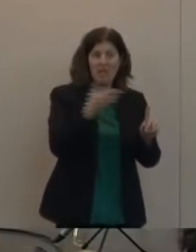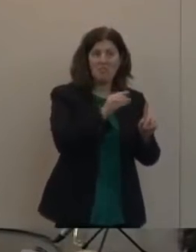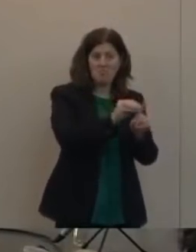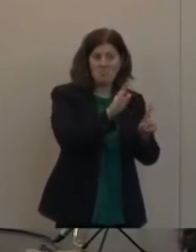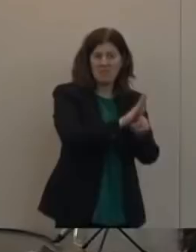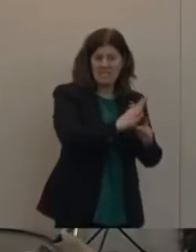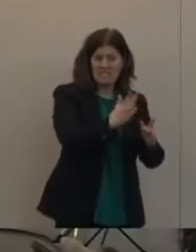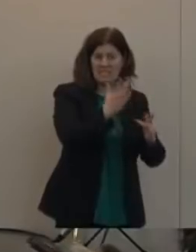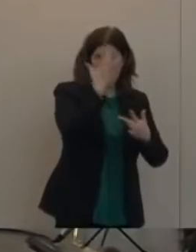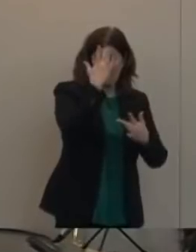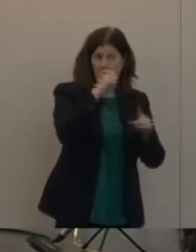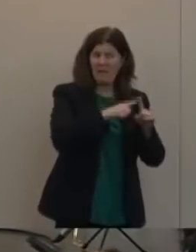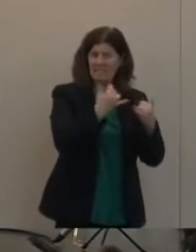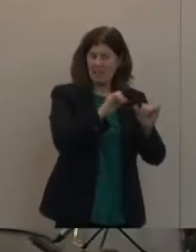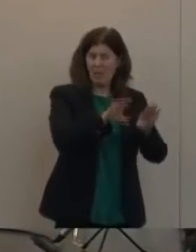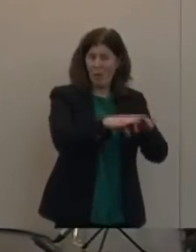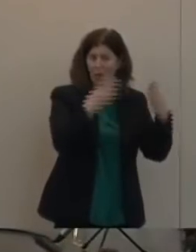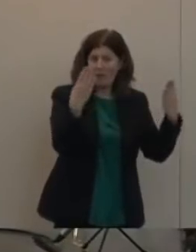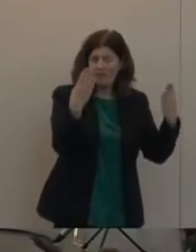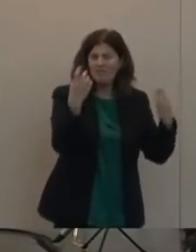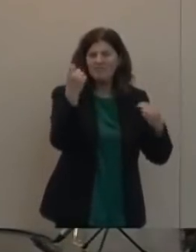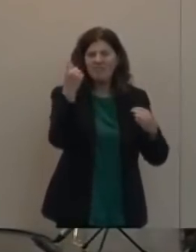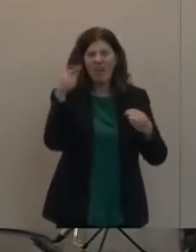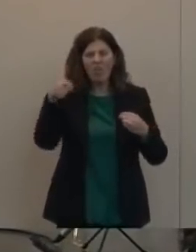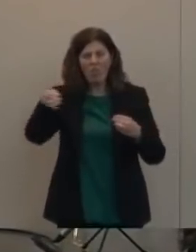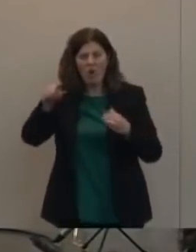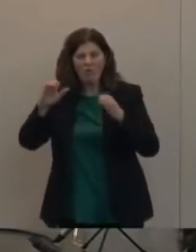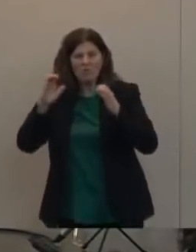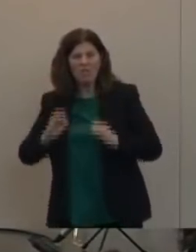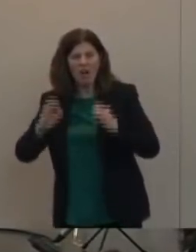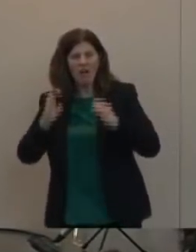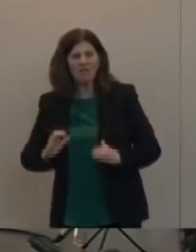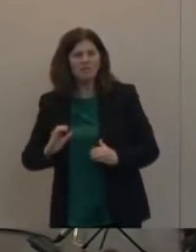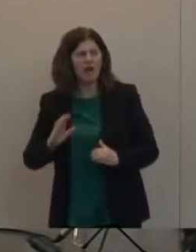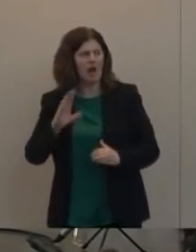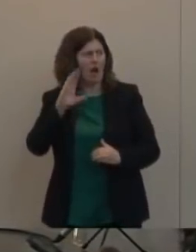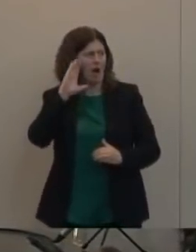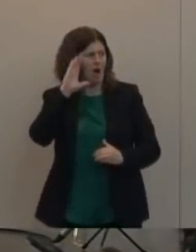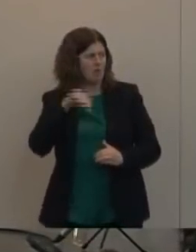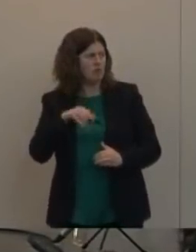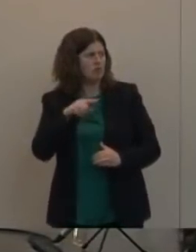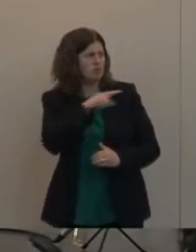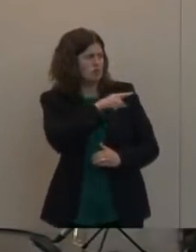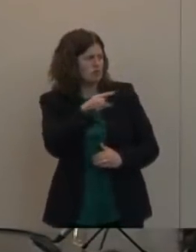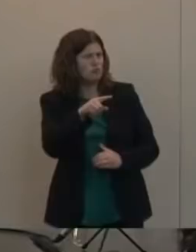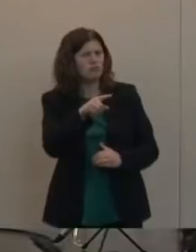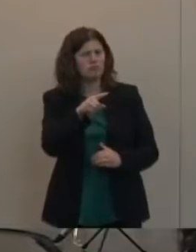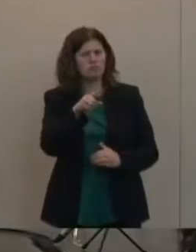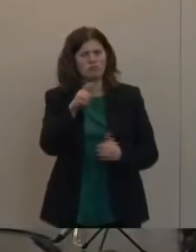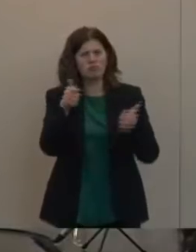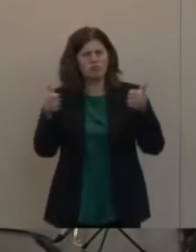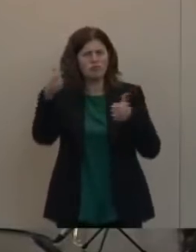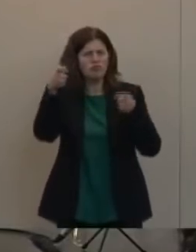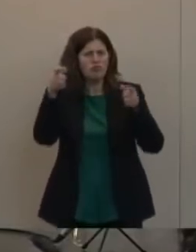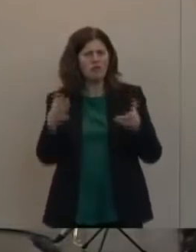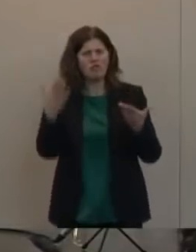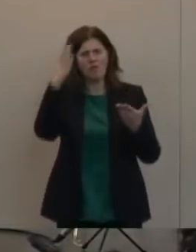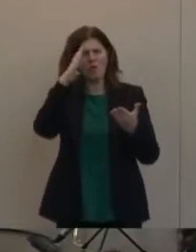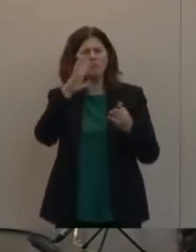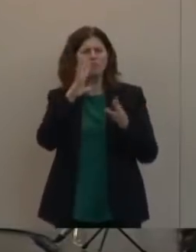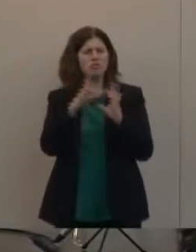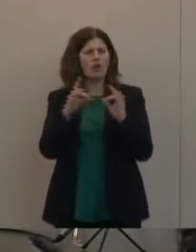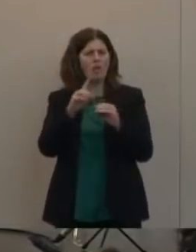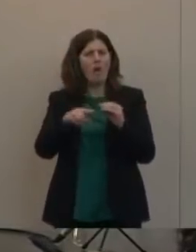they remain open. And these clients, I'm sure that your health director is aware of, because she spoke briefly about